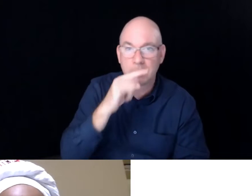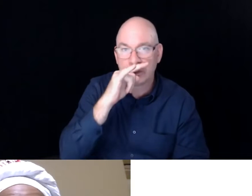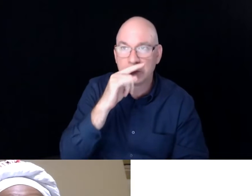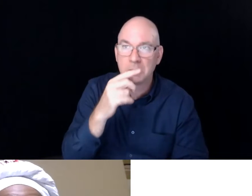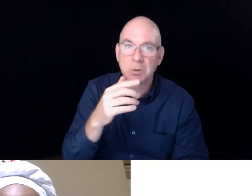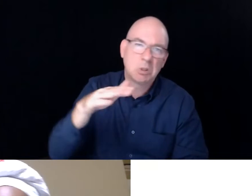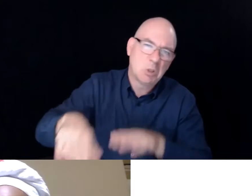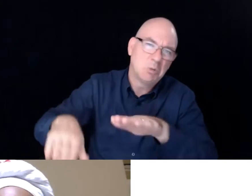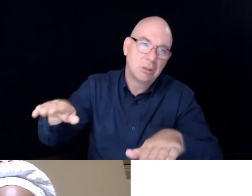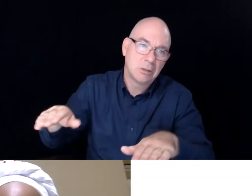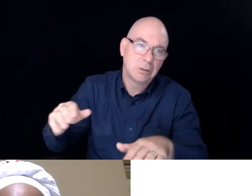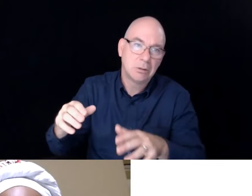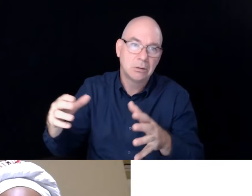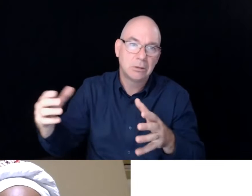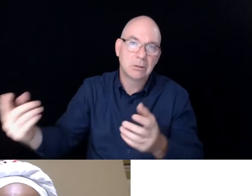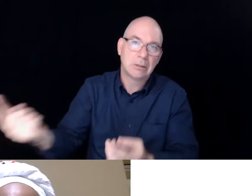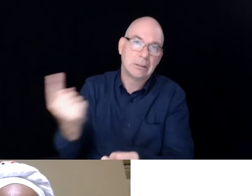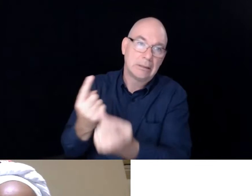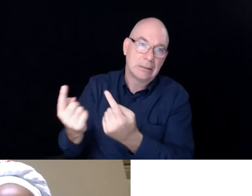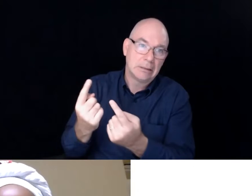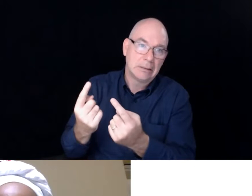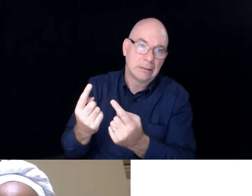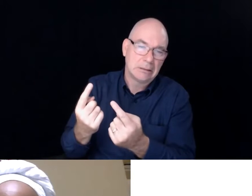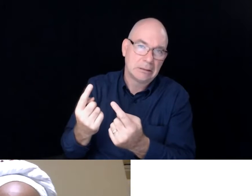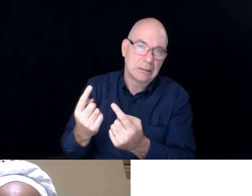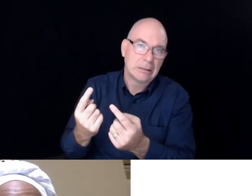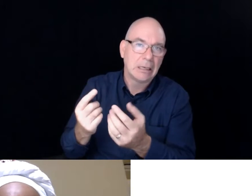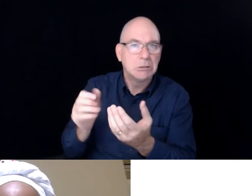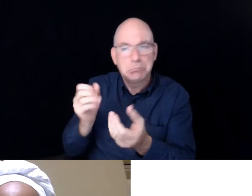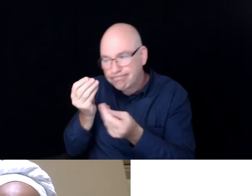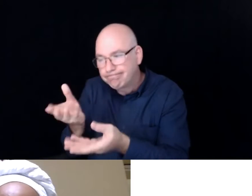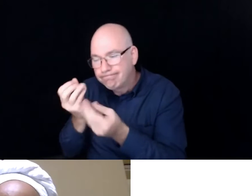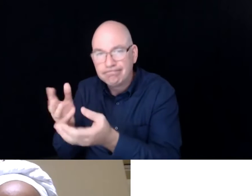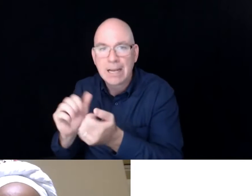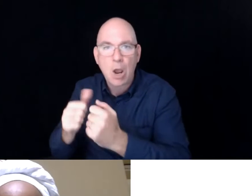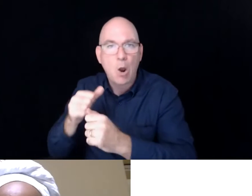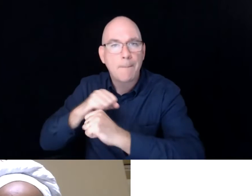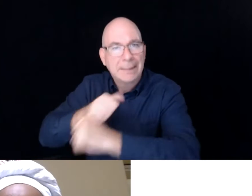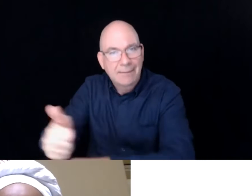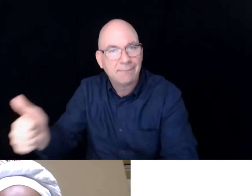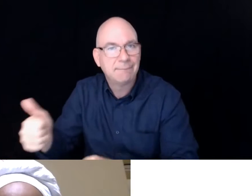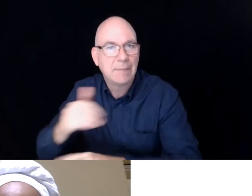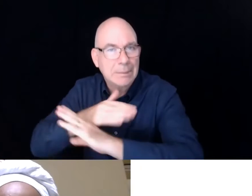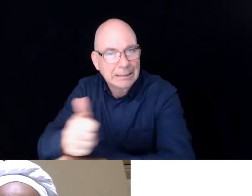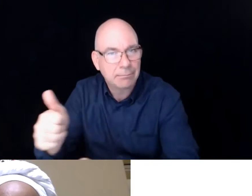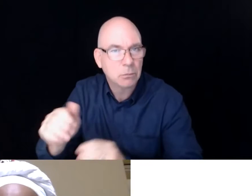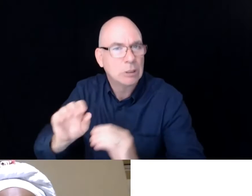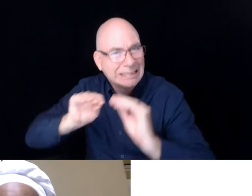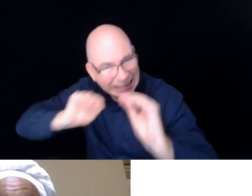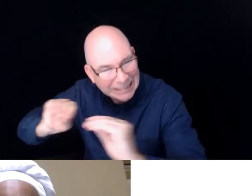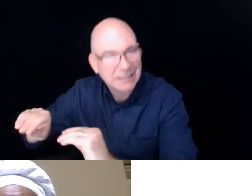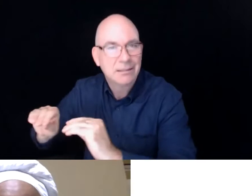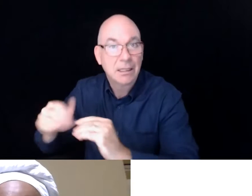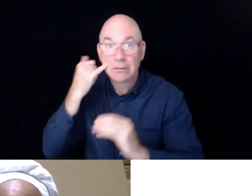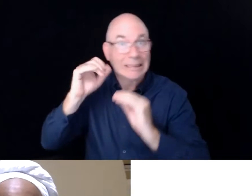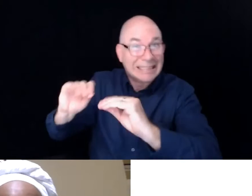3 children, and weekends we get a lot. But it's just giving them feedback. This is how to protect them. Train them, okay? Train them, okay? Because if you don't